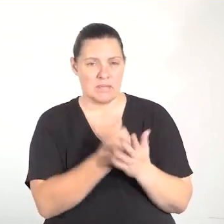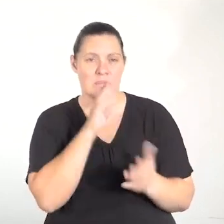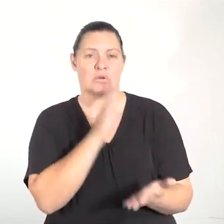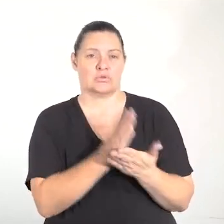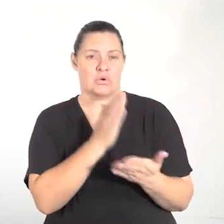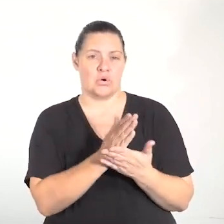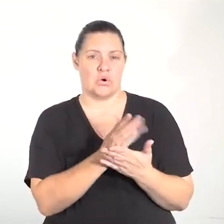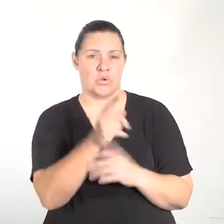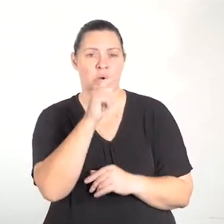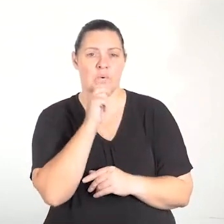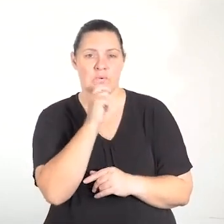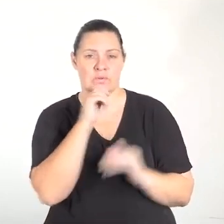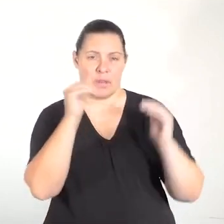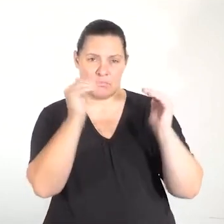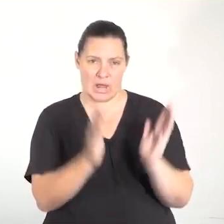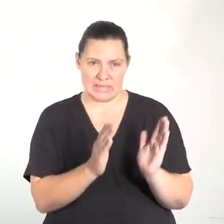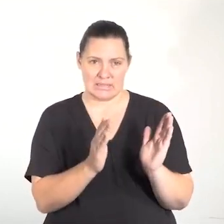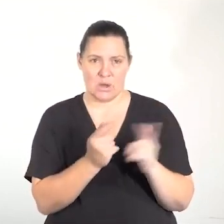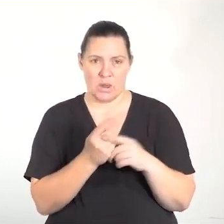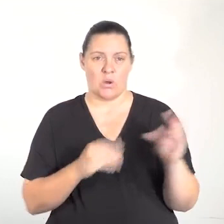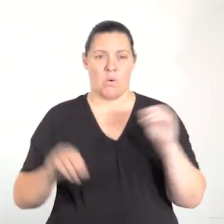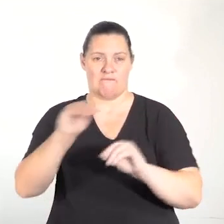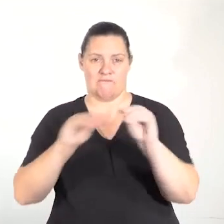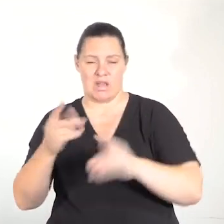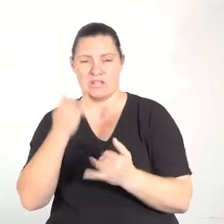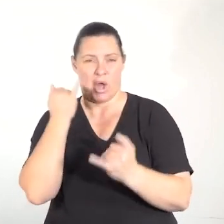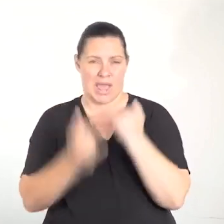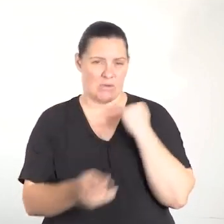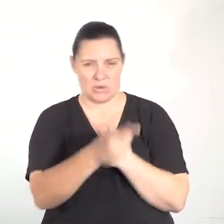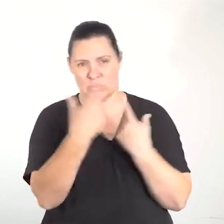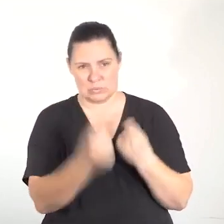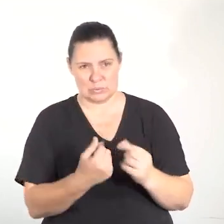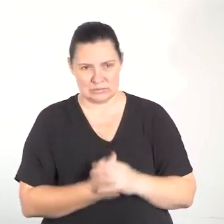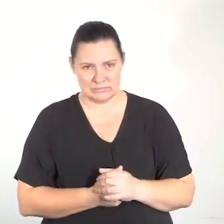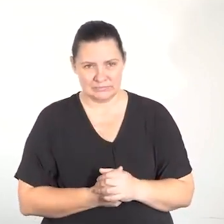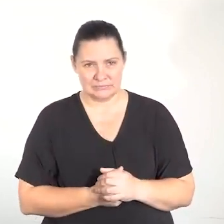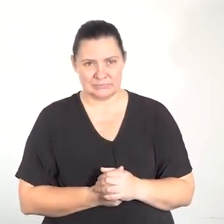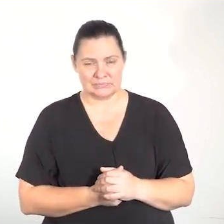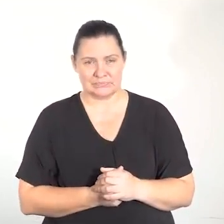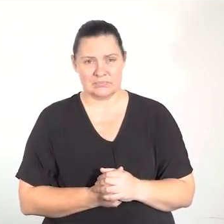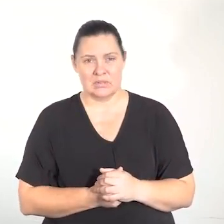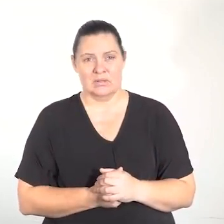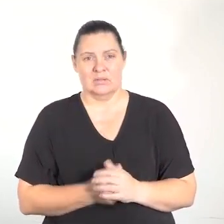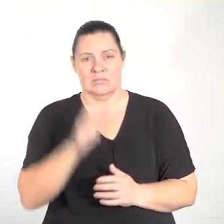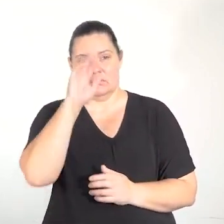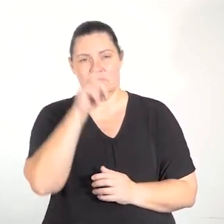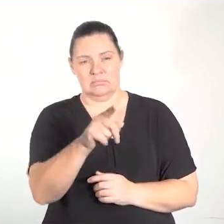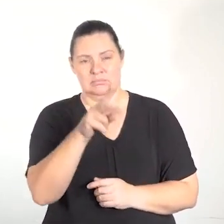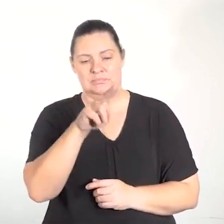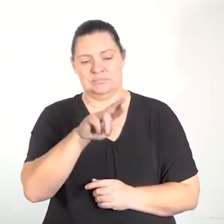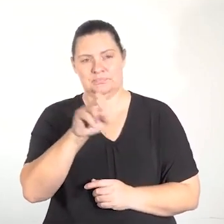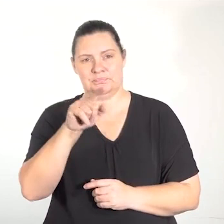topic, you need to make sure that you use brackets when you're substituting. So those are the common errors that we are working